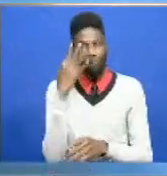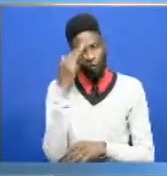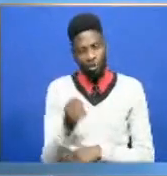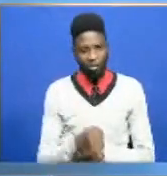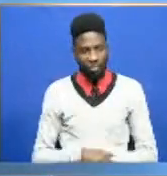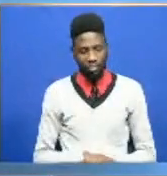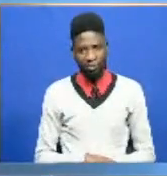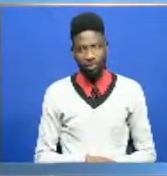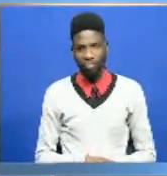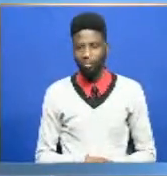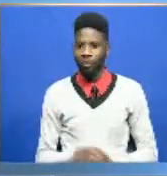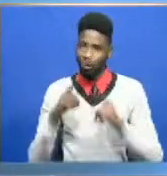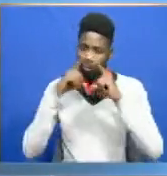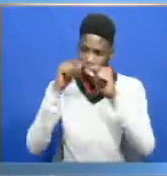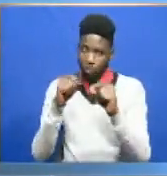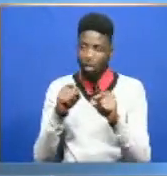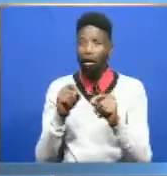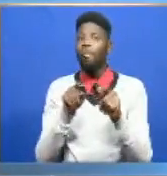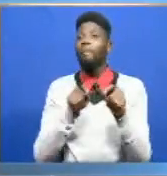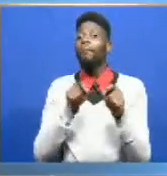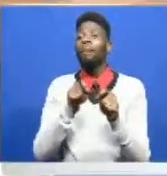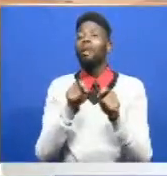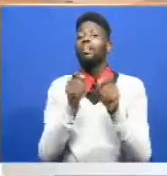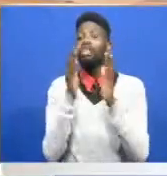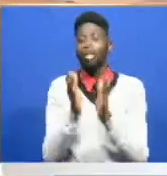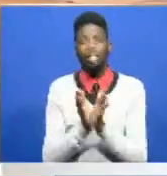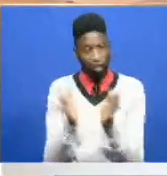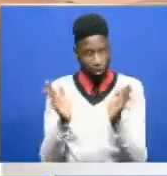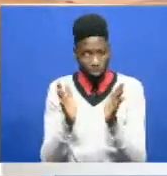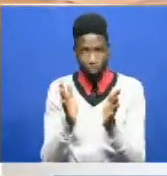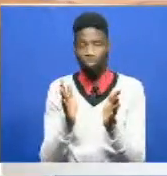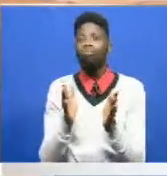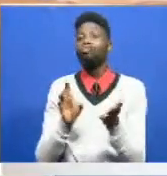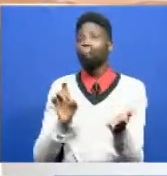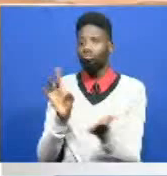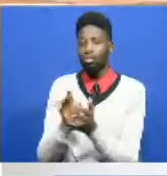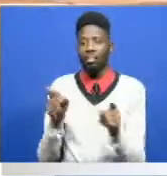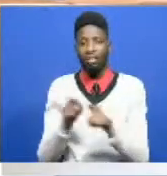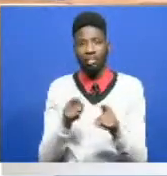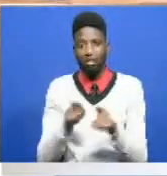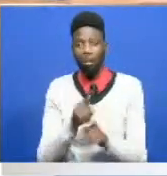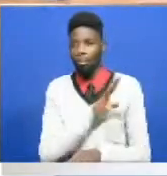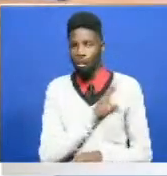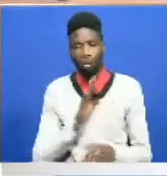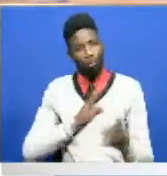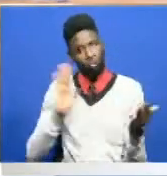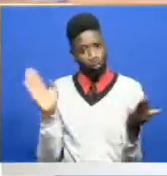packing and board dissolved and a new team put in place to salvage the institution.